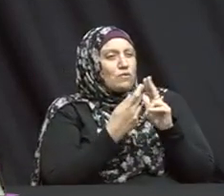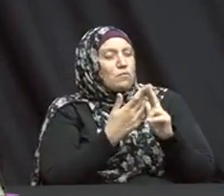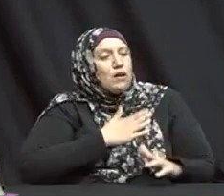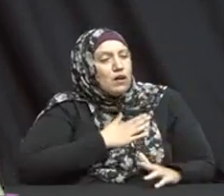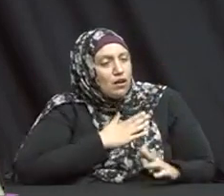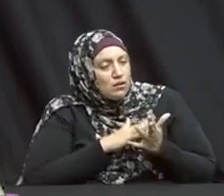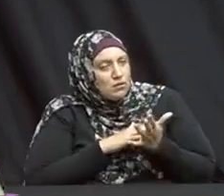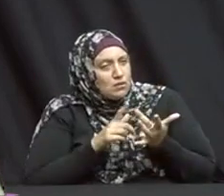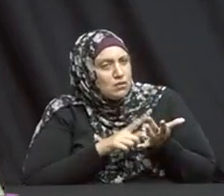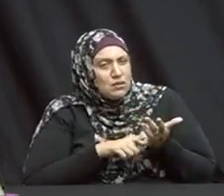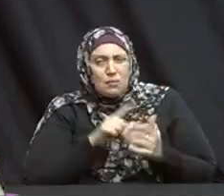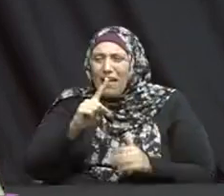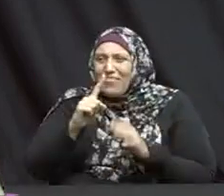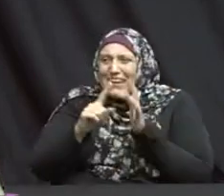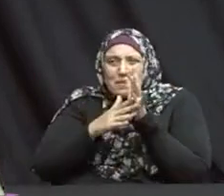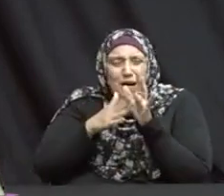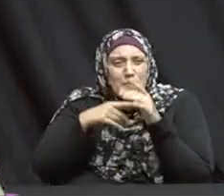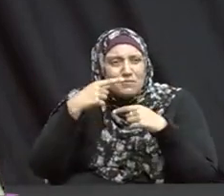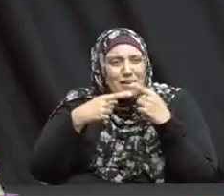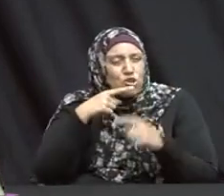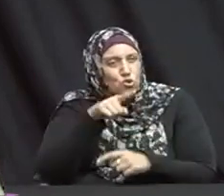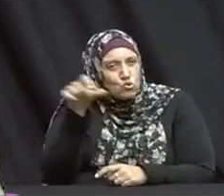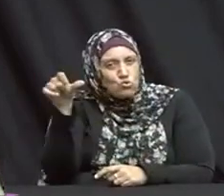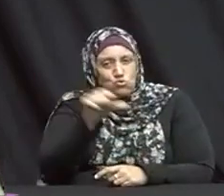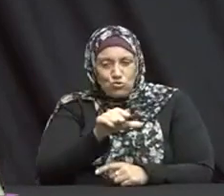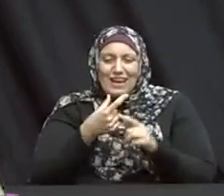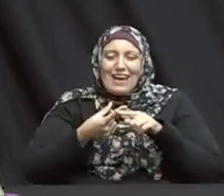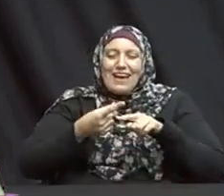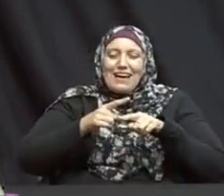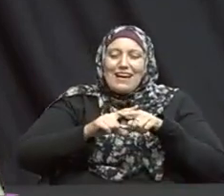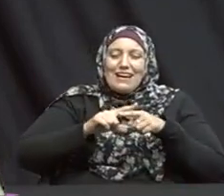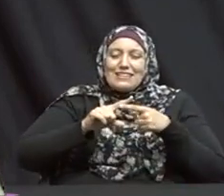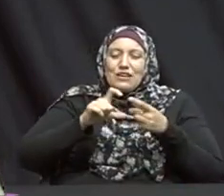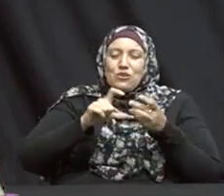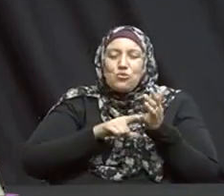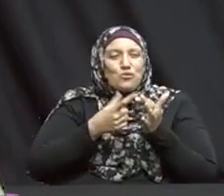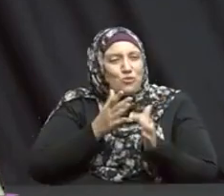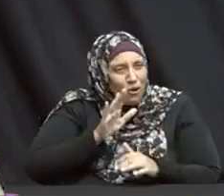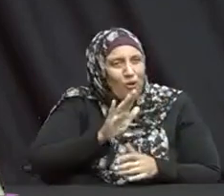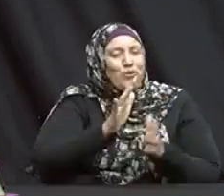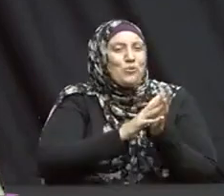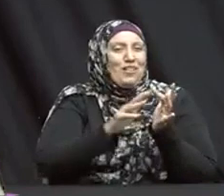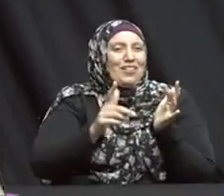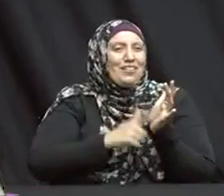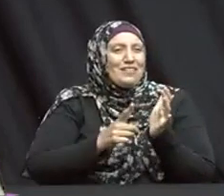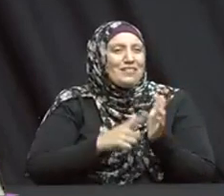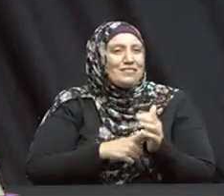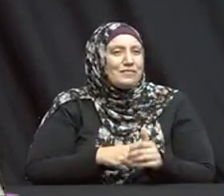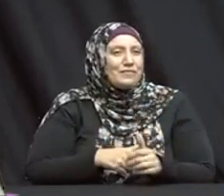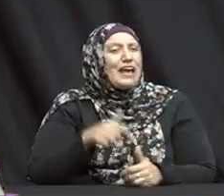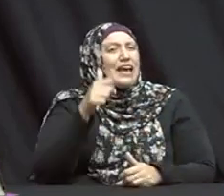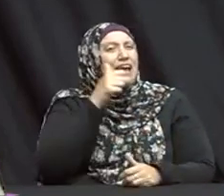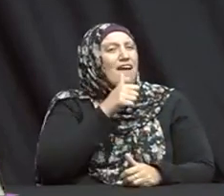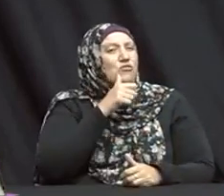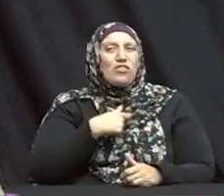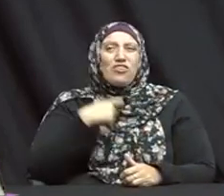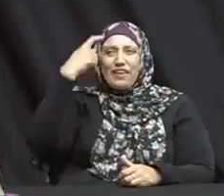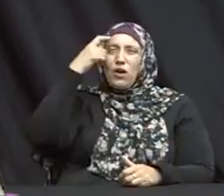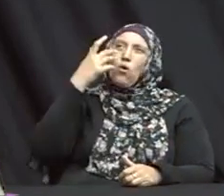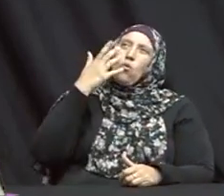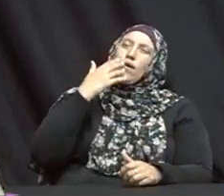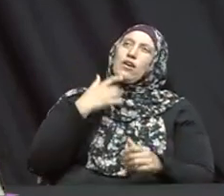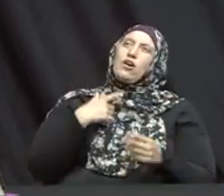And then the Imam explains that what you want others to do for you after you die, don't wait for them to bring any benefit, any